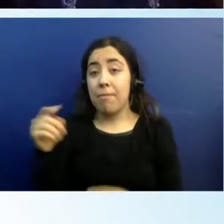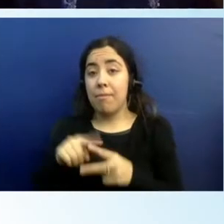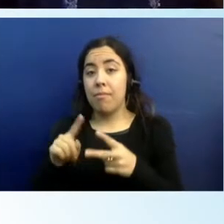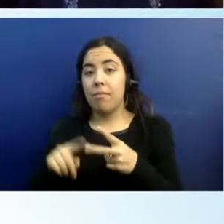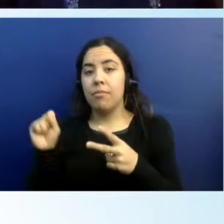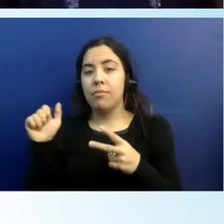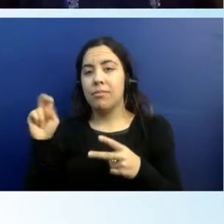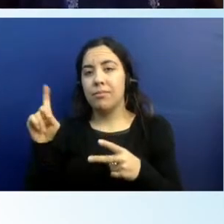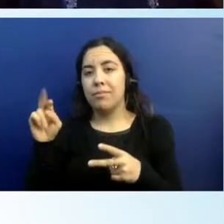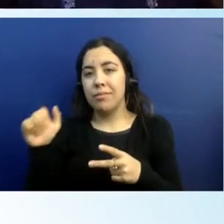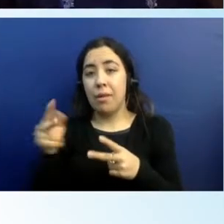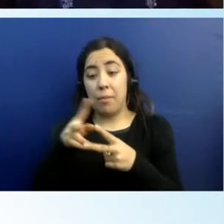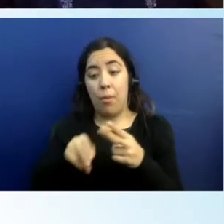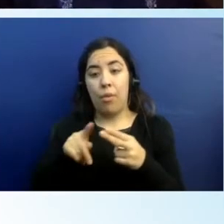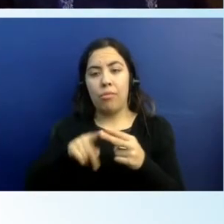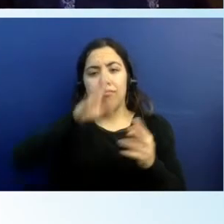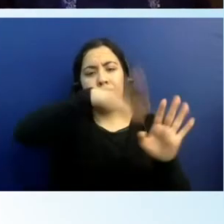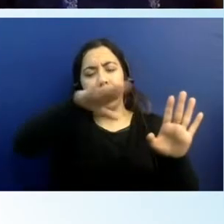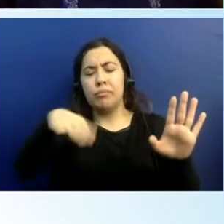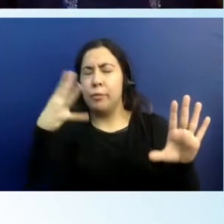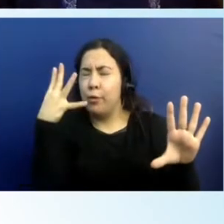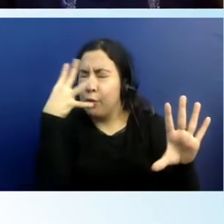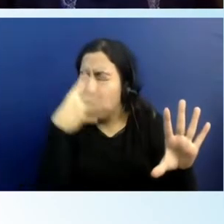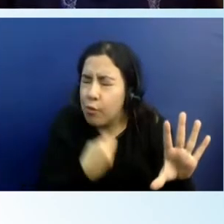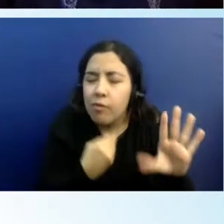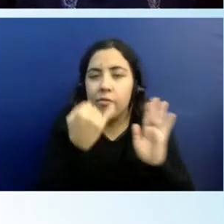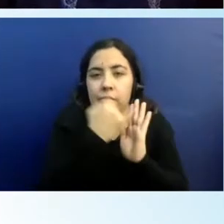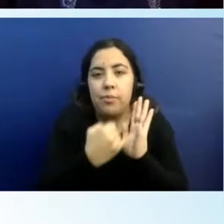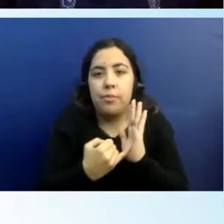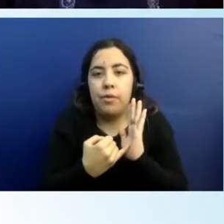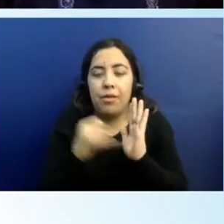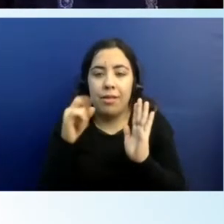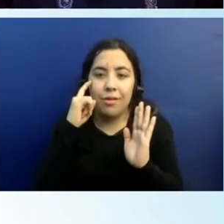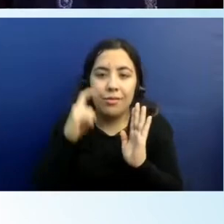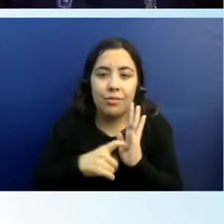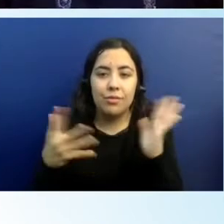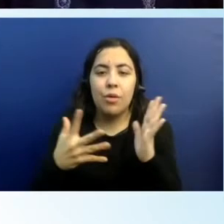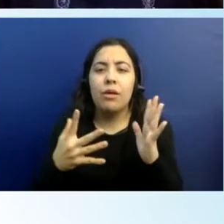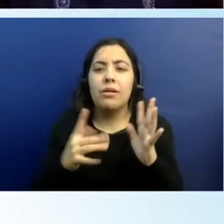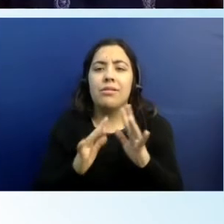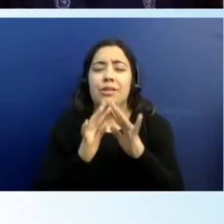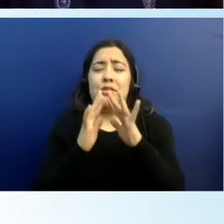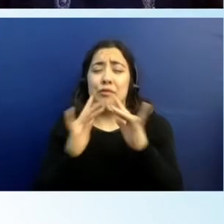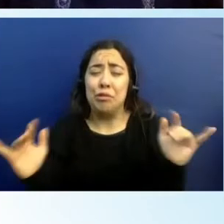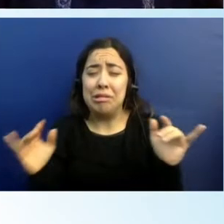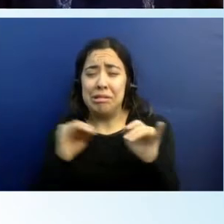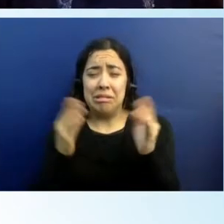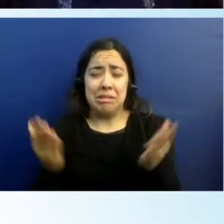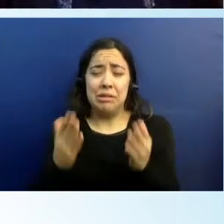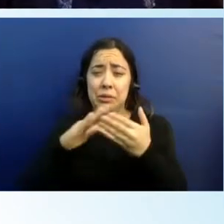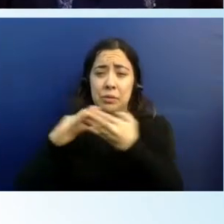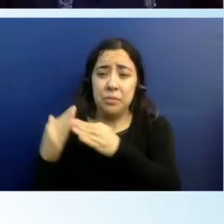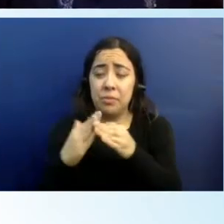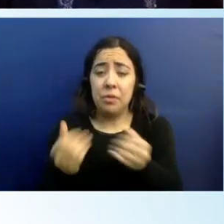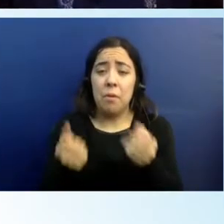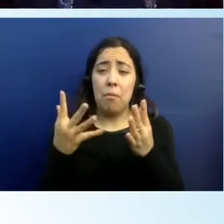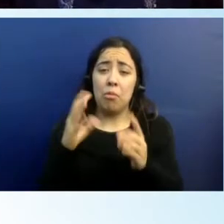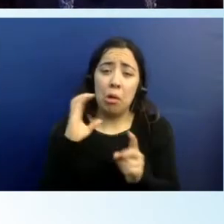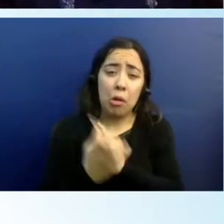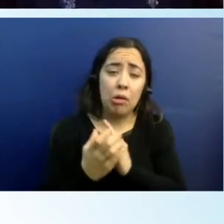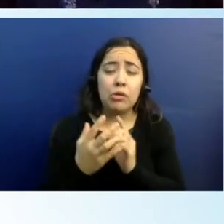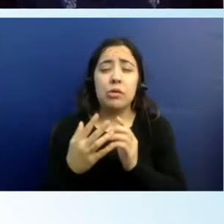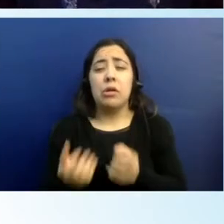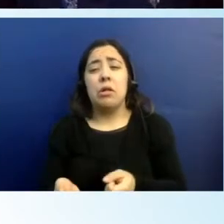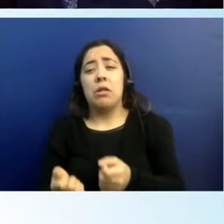mural that really looks at the diversity within our communities, the multicultural community, the multiracial